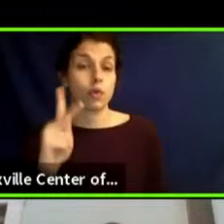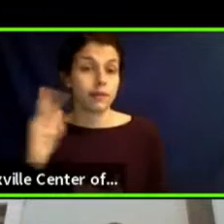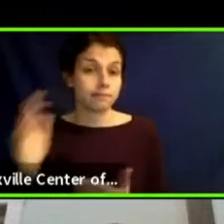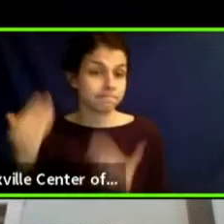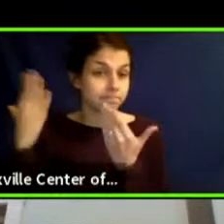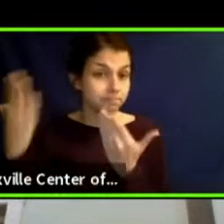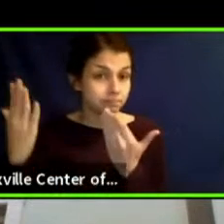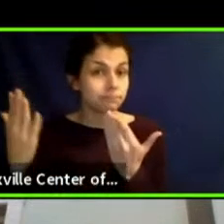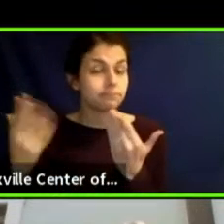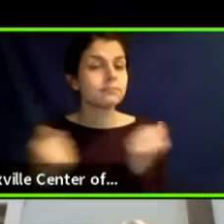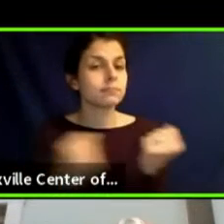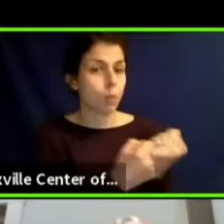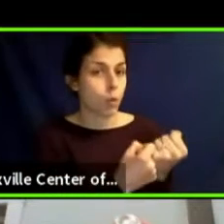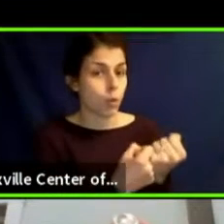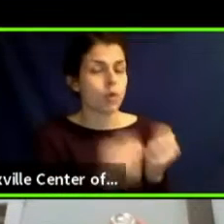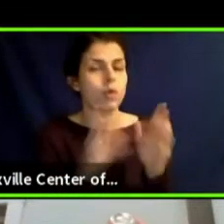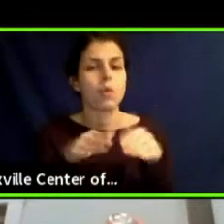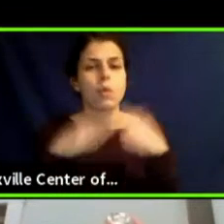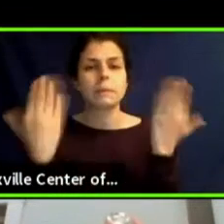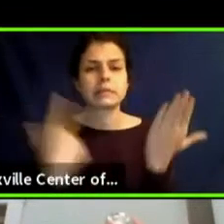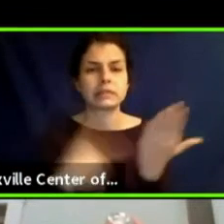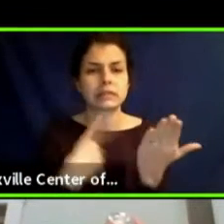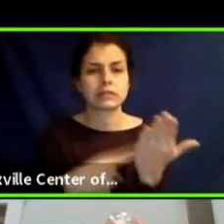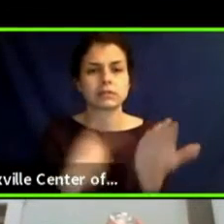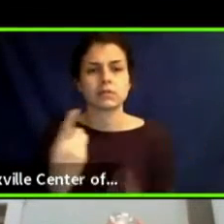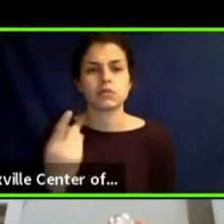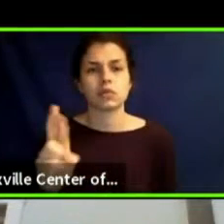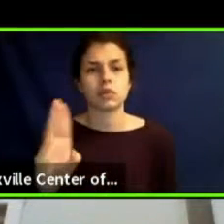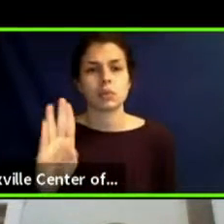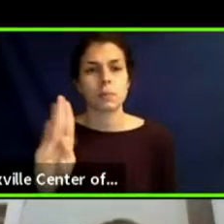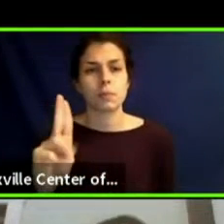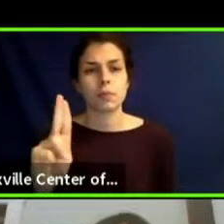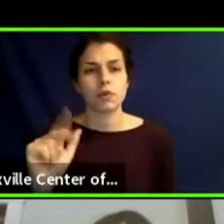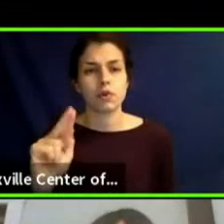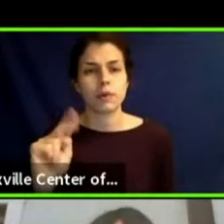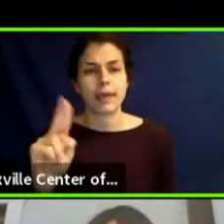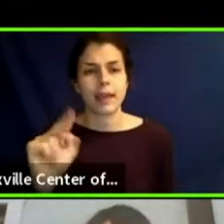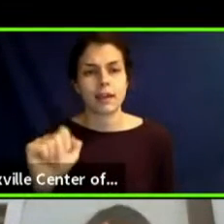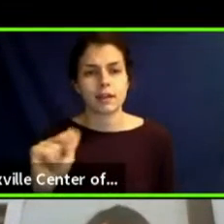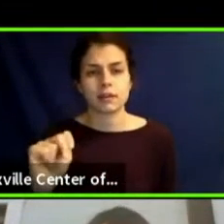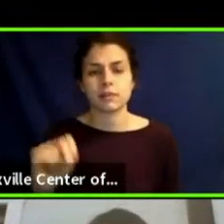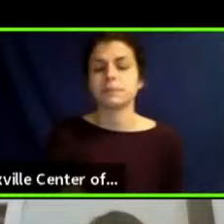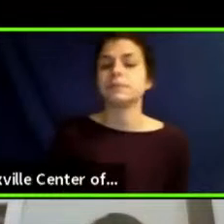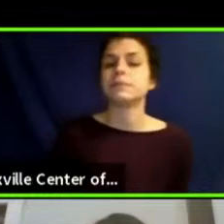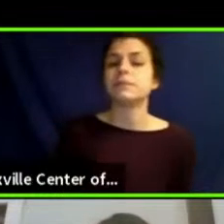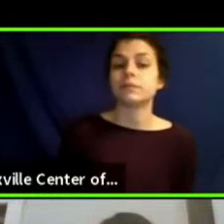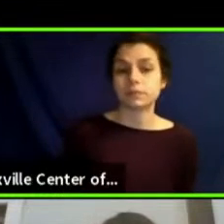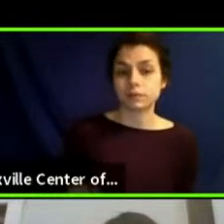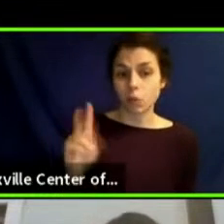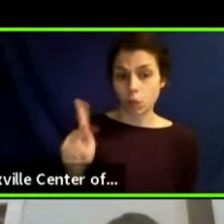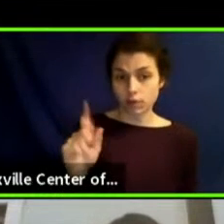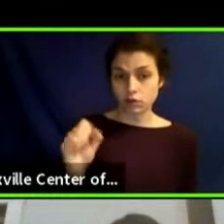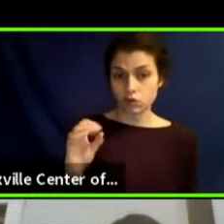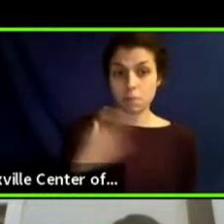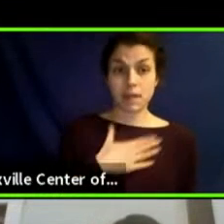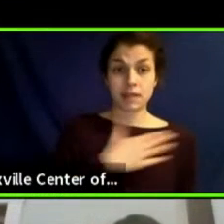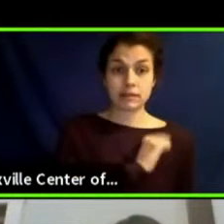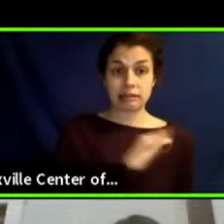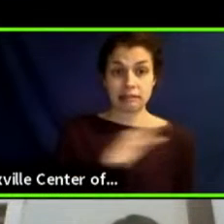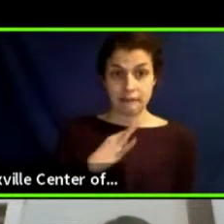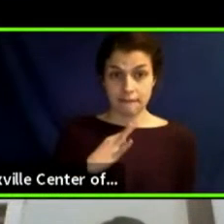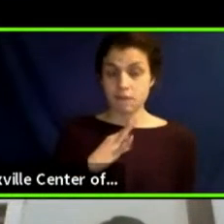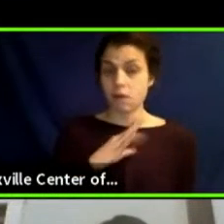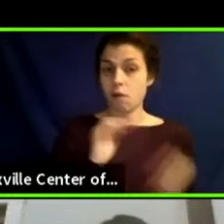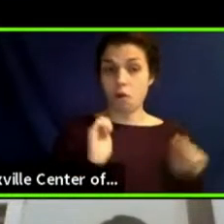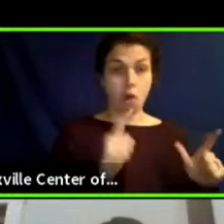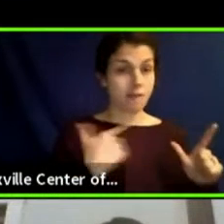seconded it, open for discussion. Dr. Buchanan, please. Sure. So as my staff and I, and as all of you have